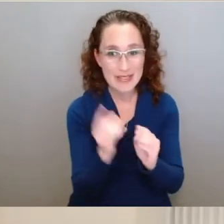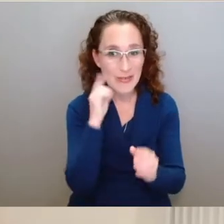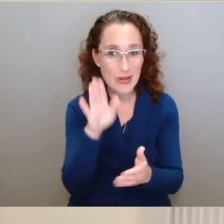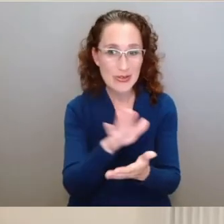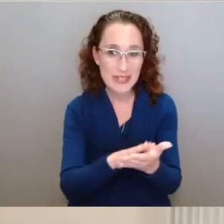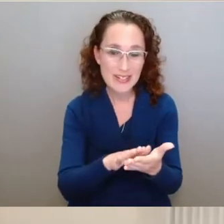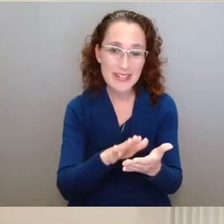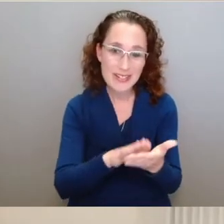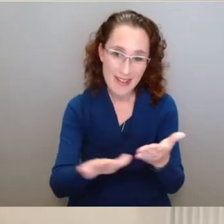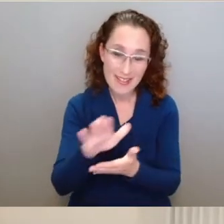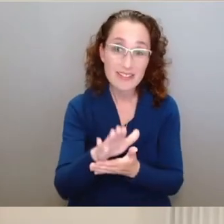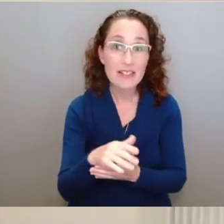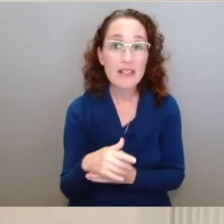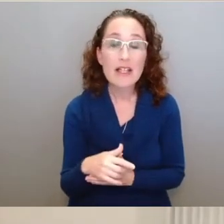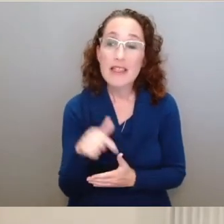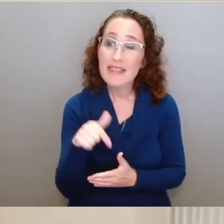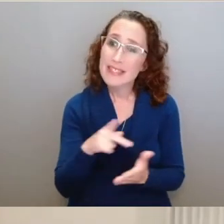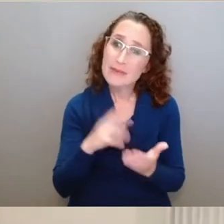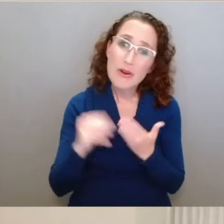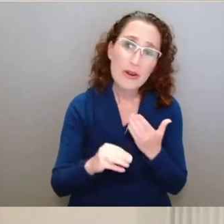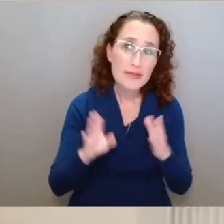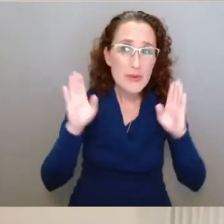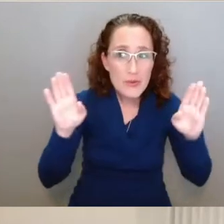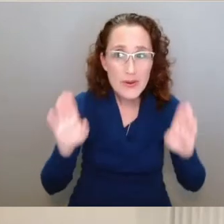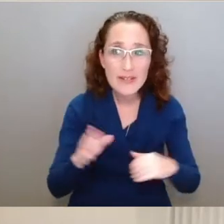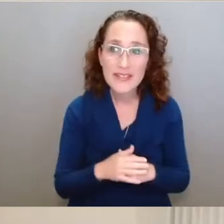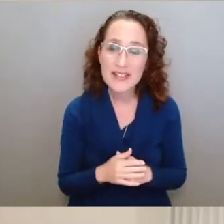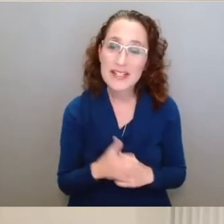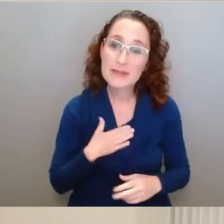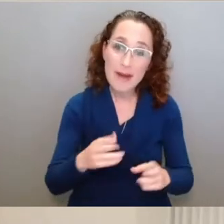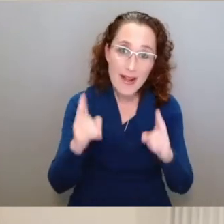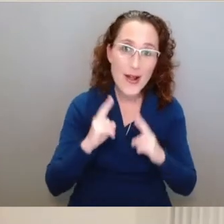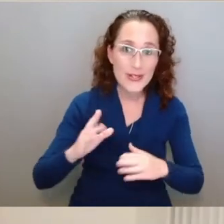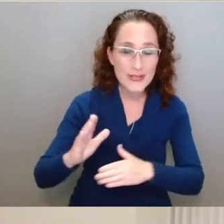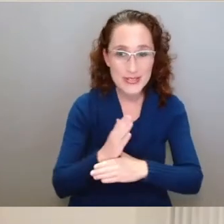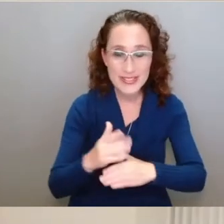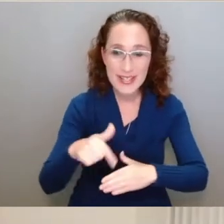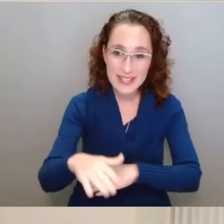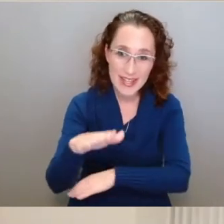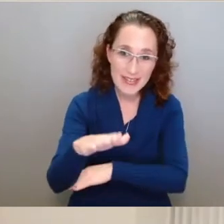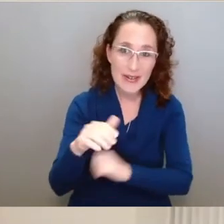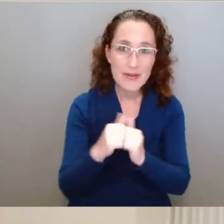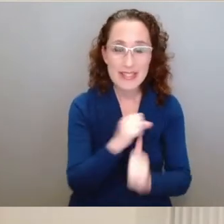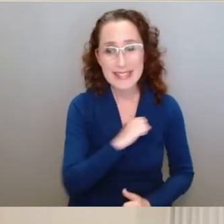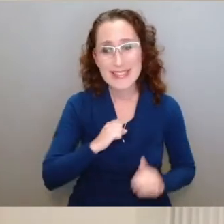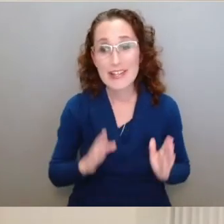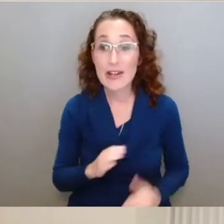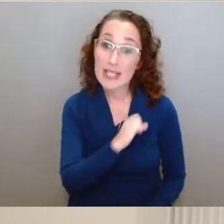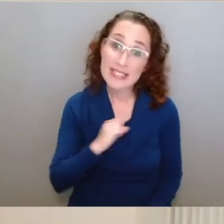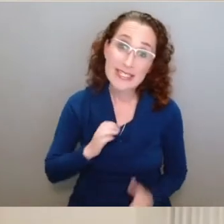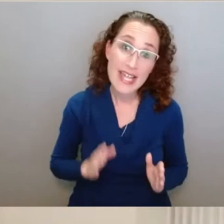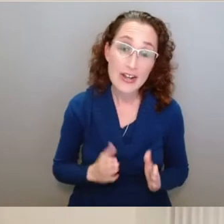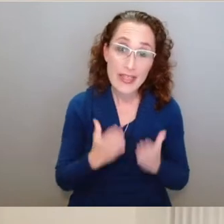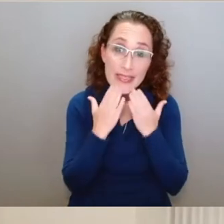It's such a wonderful program. I'm really honored to have been able to share this afternoon with the Senator. Senator, thank you for sharing